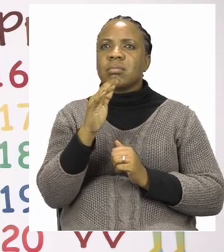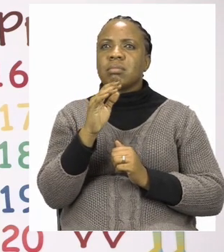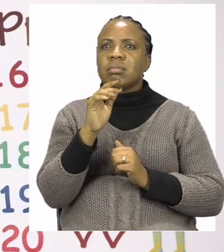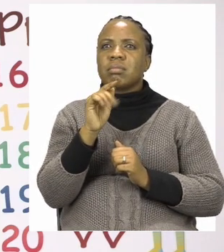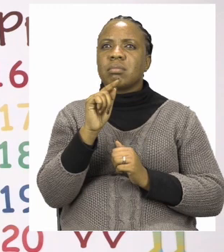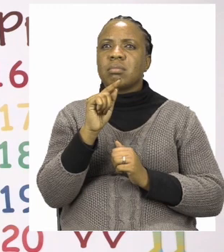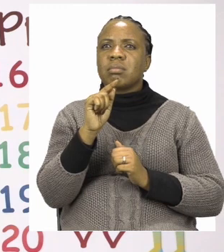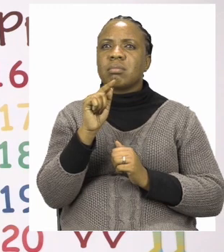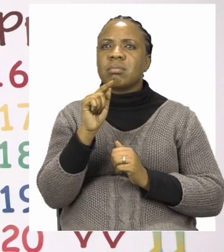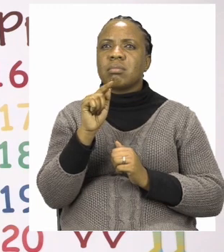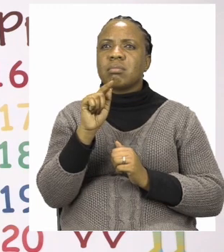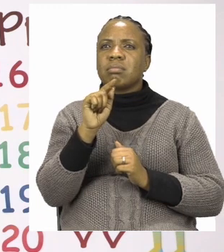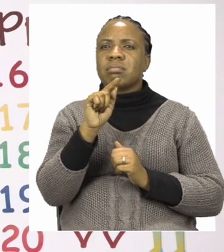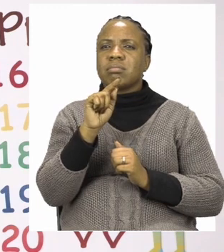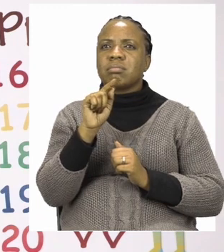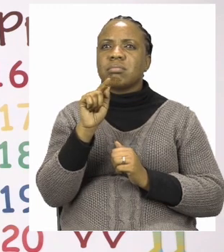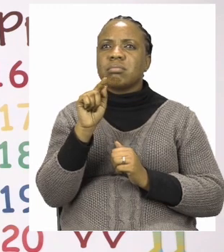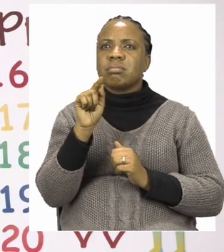A.